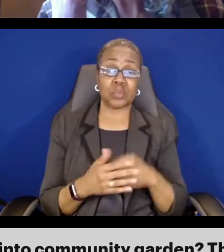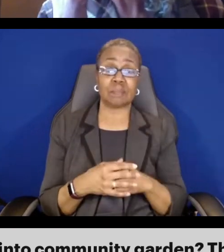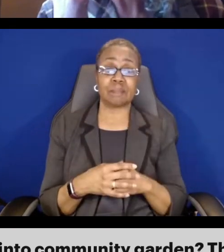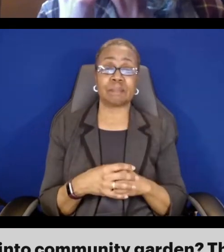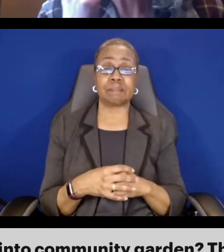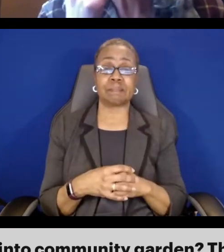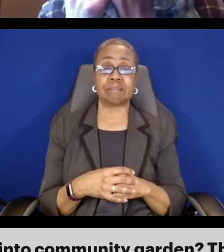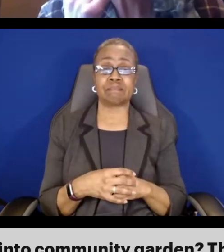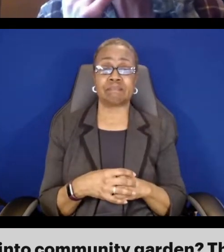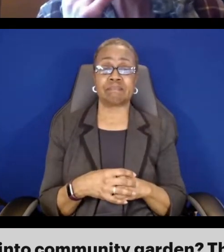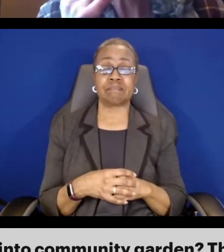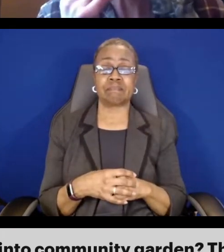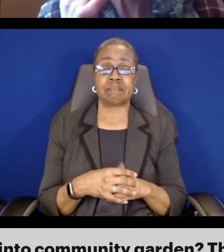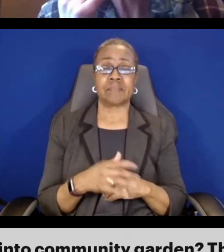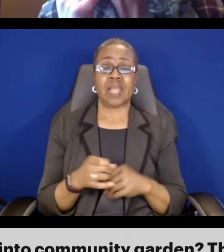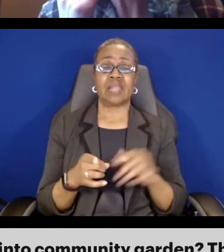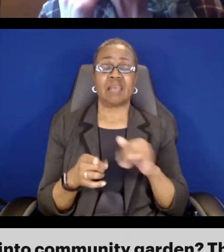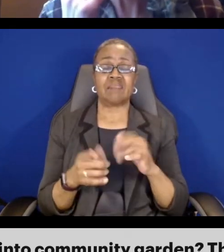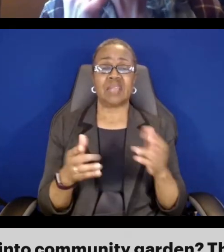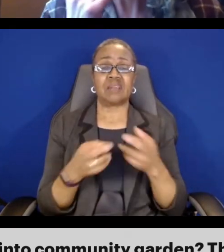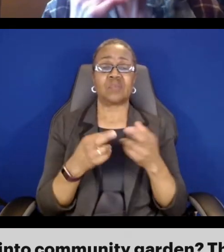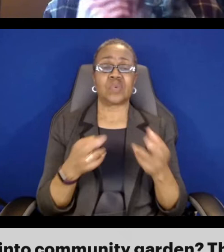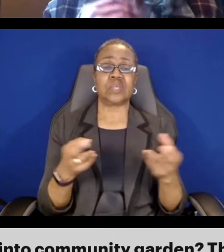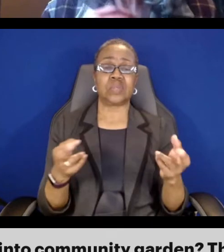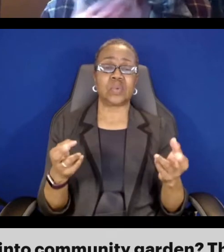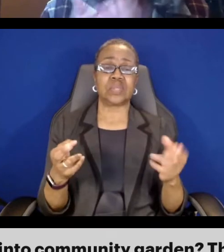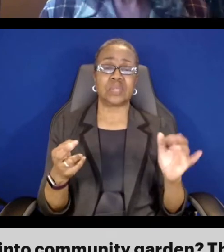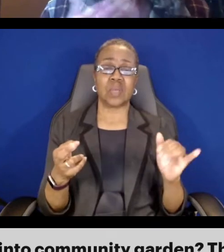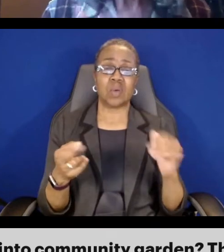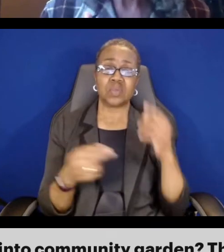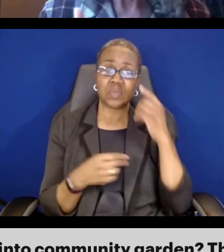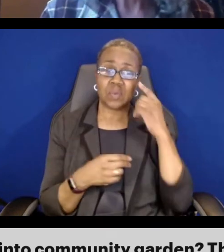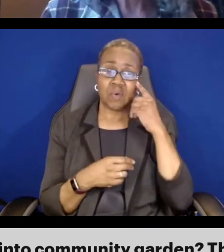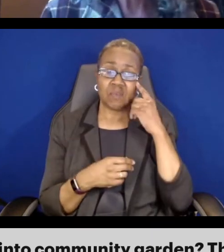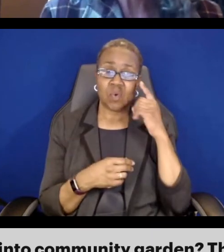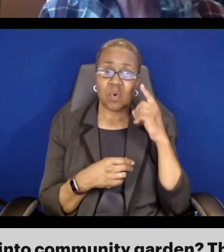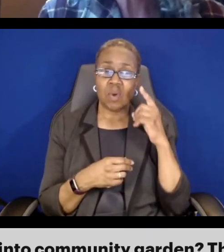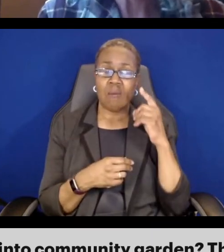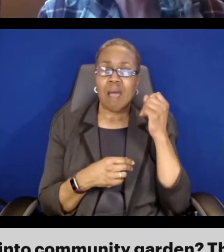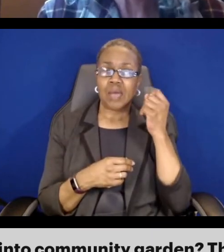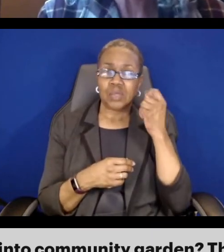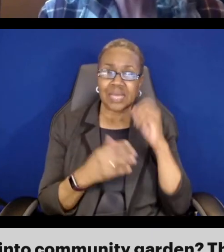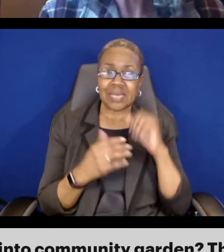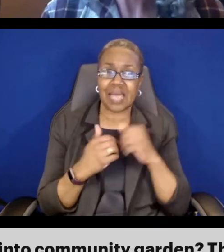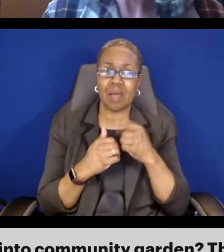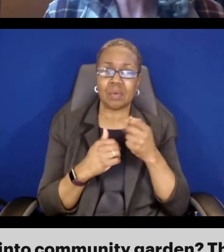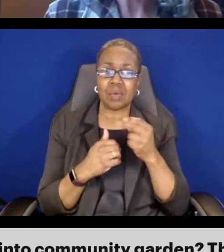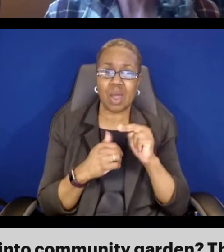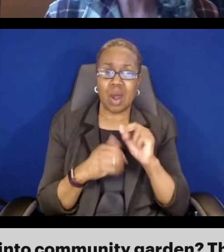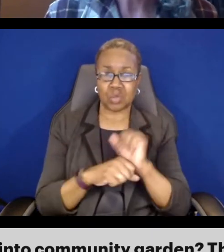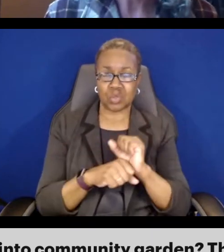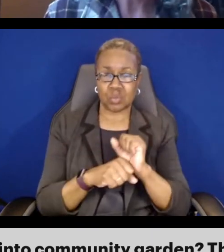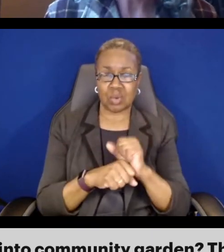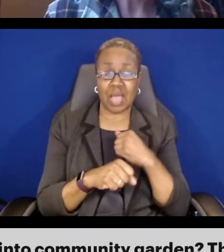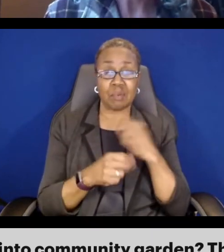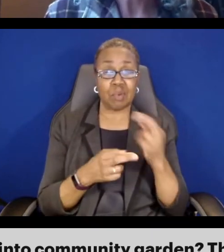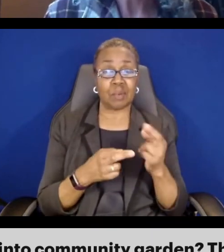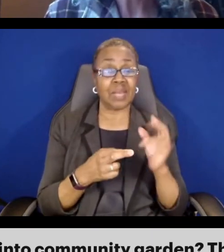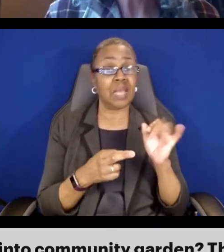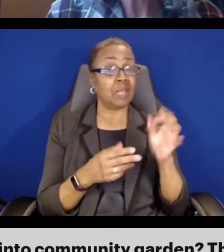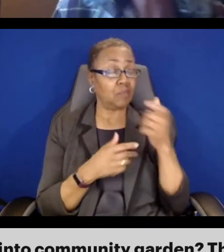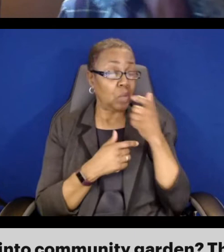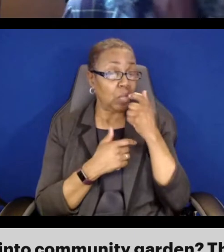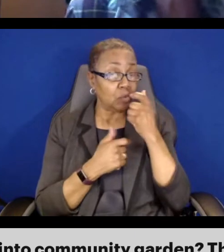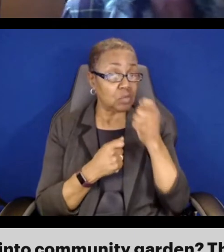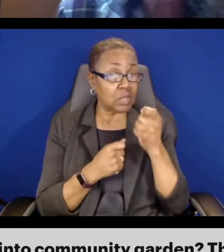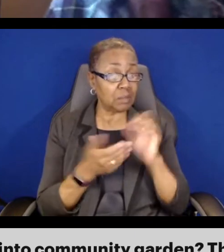um, and they have a lot of resources for sort of understanding how gardens work. And I would really recommend, if you're interested in getting involved